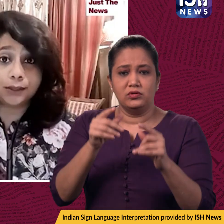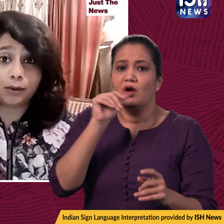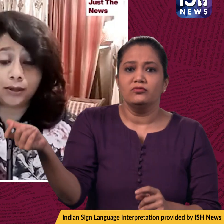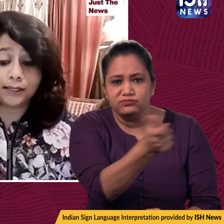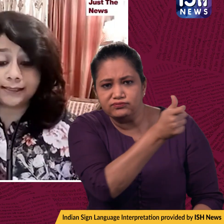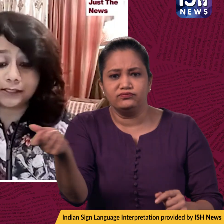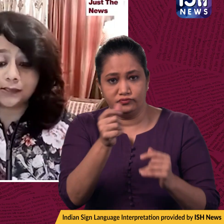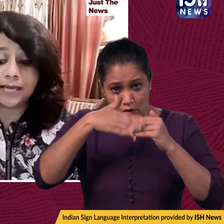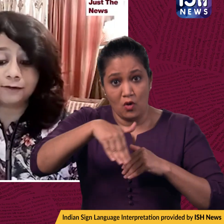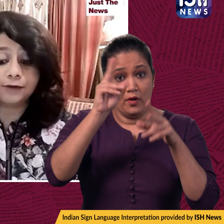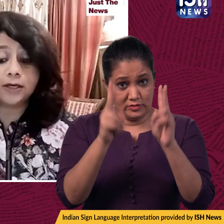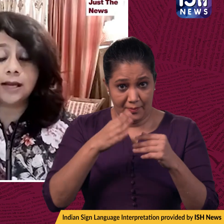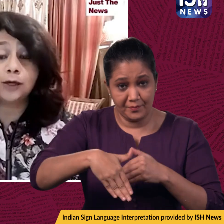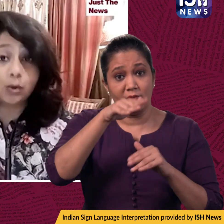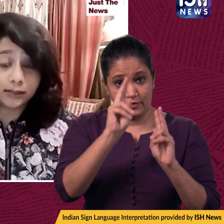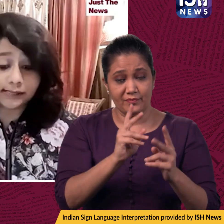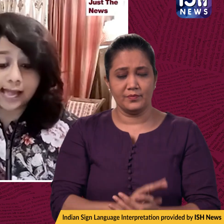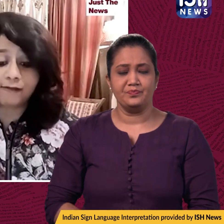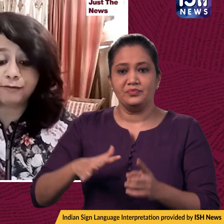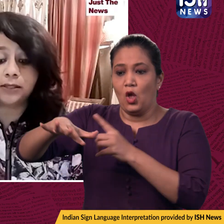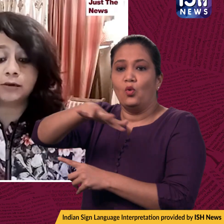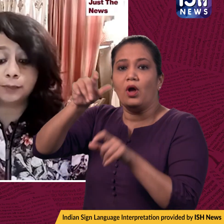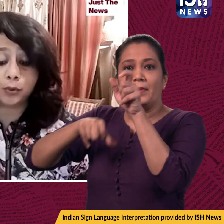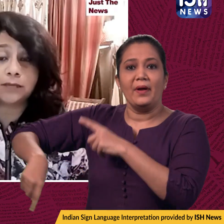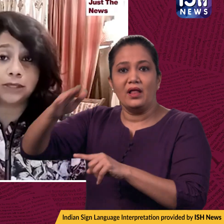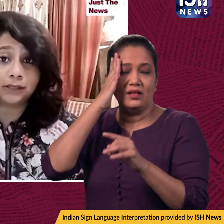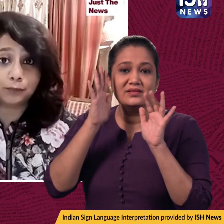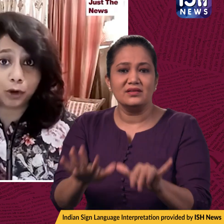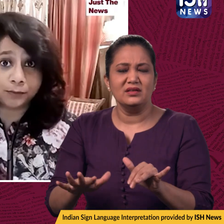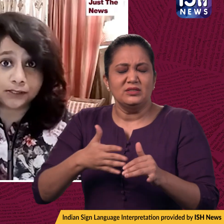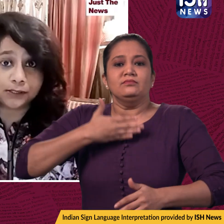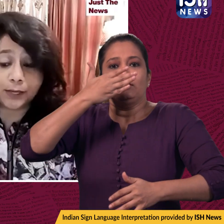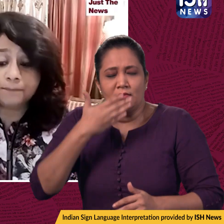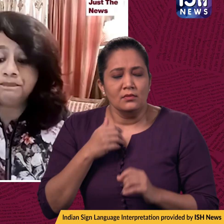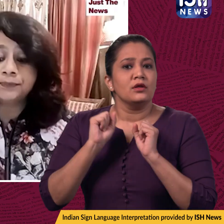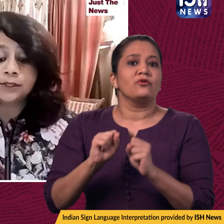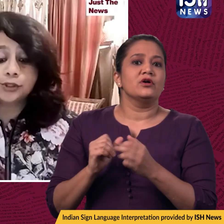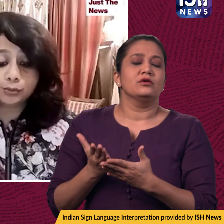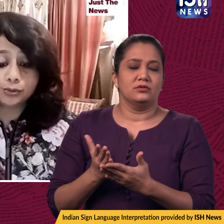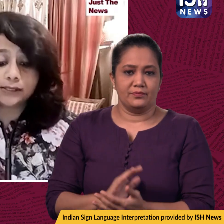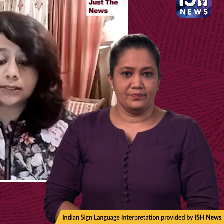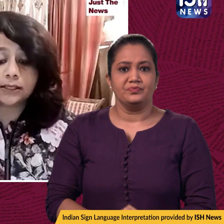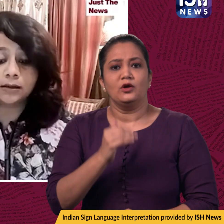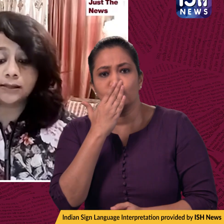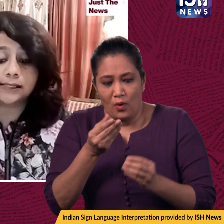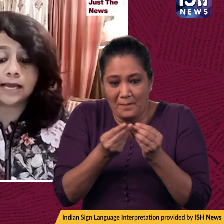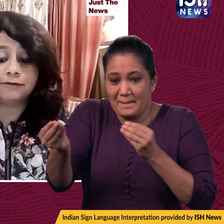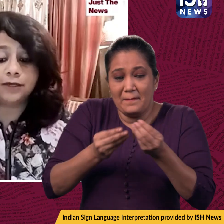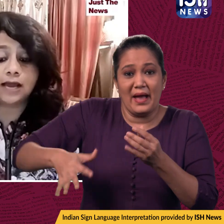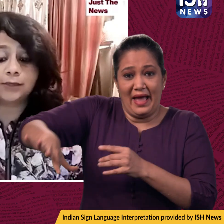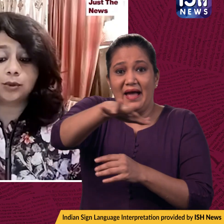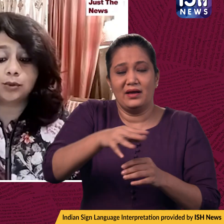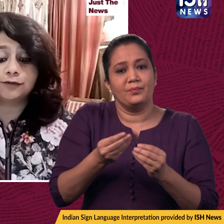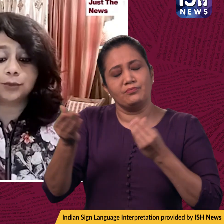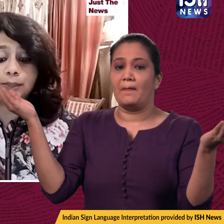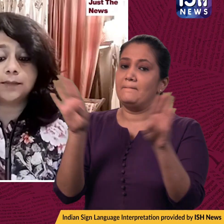operation is still on in this landfill, and locals have been reporting breathing problems as well. Schools near this